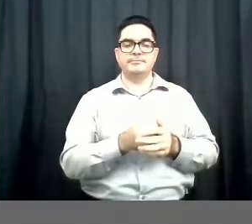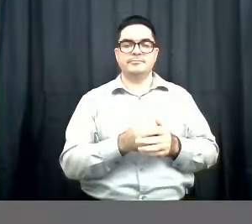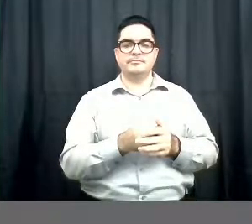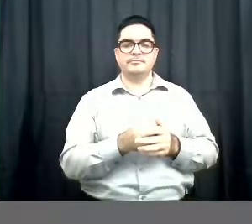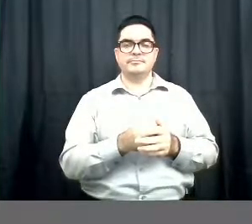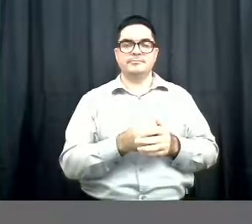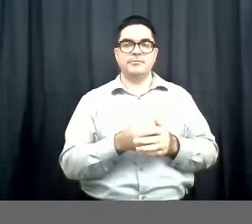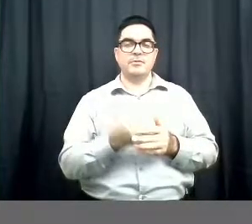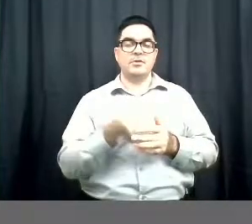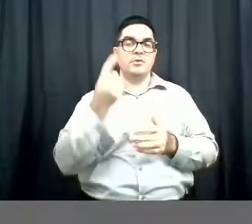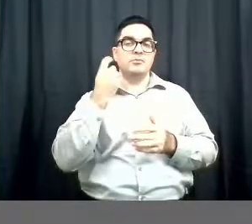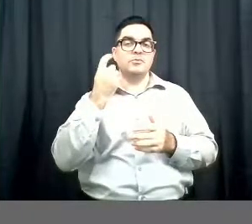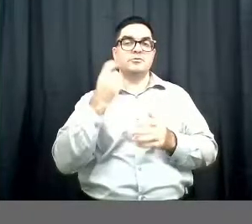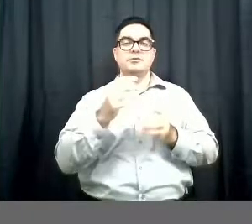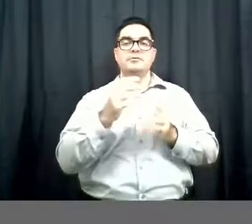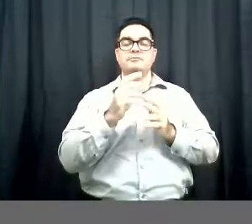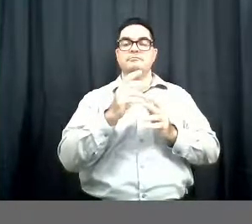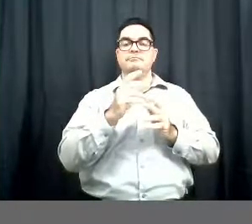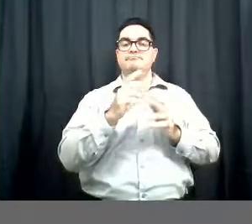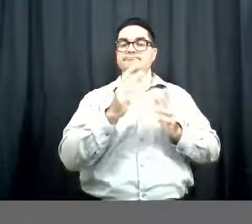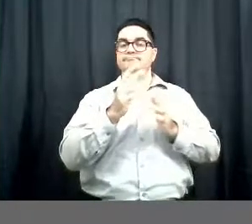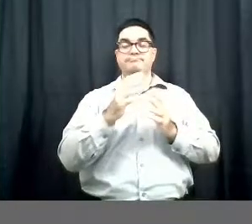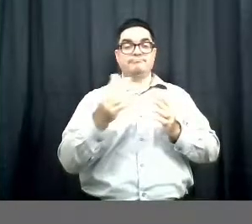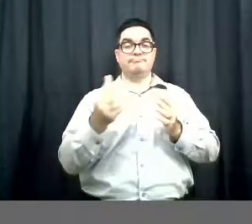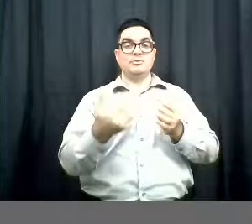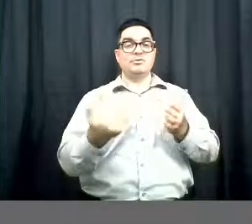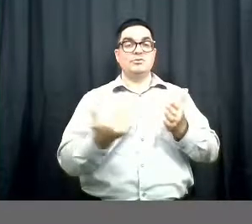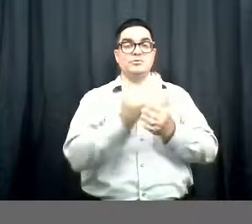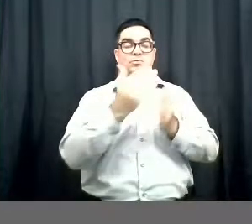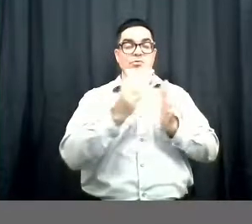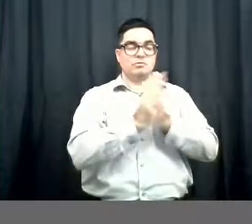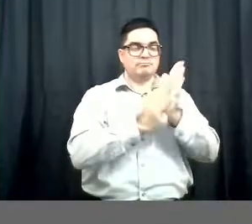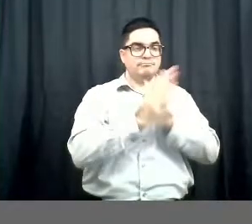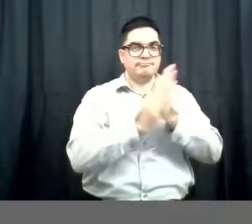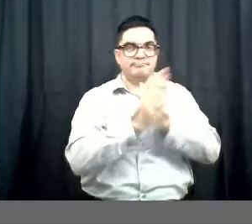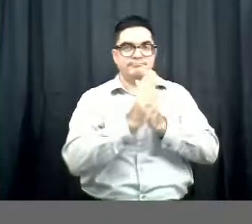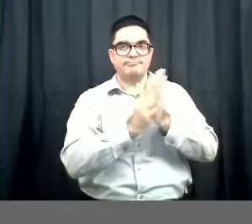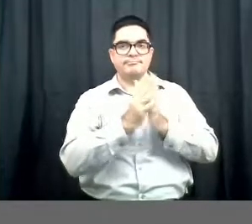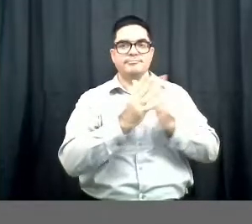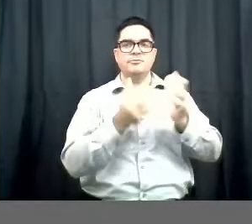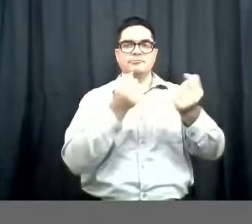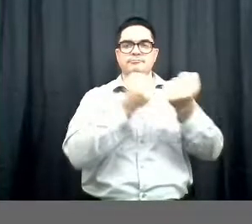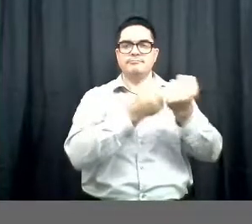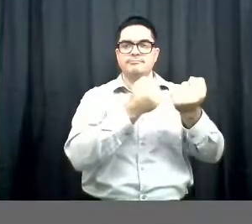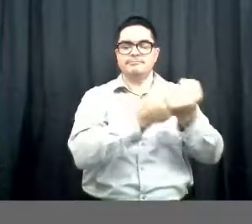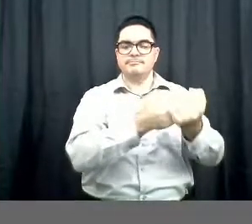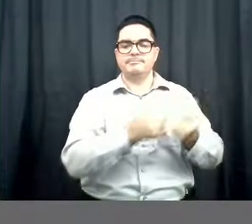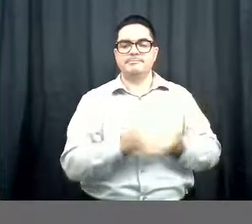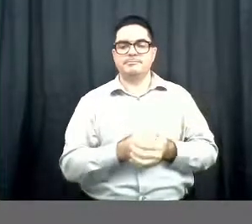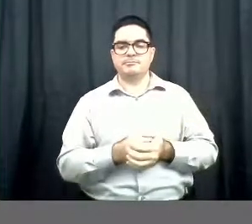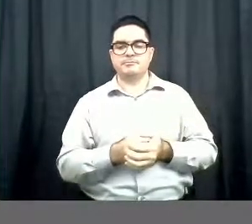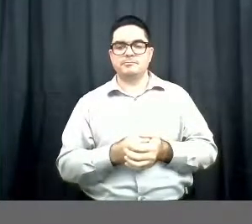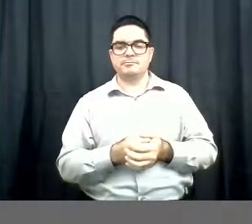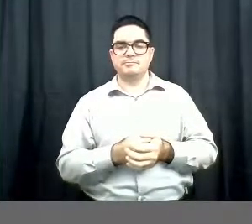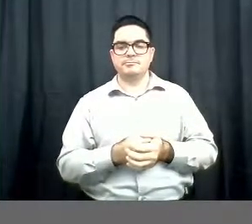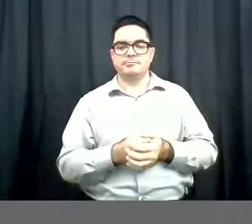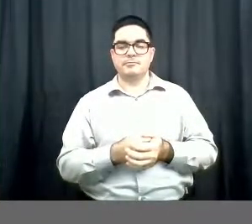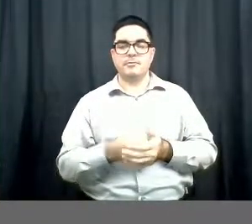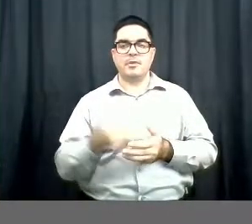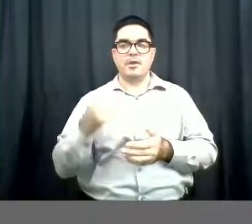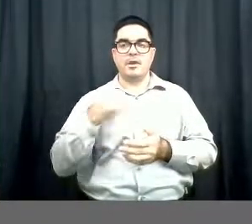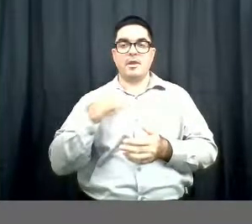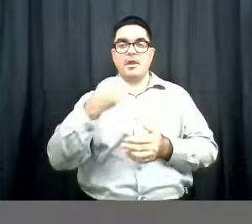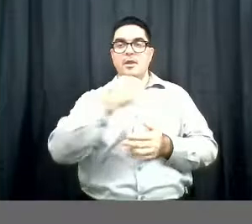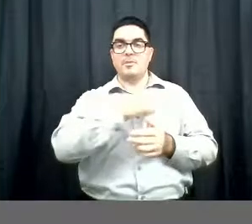that facility, and it's primarily because of that good, credit-worthy and liquid market that municipal issuers are still able to